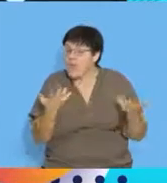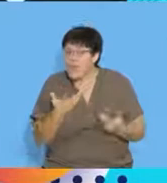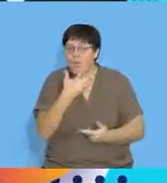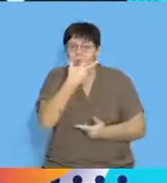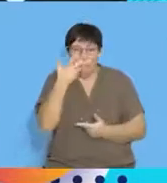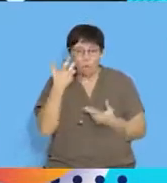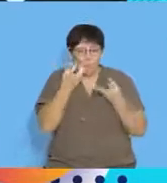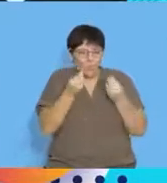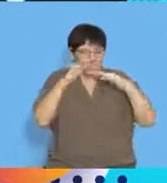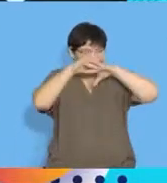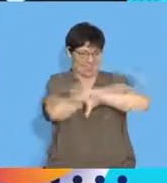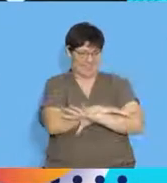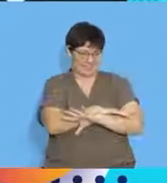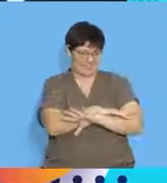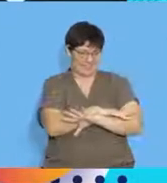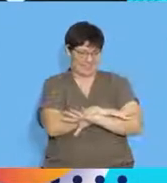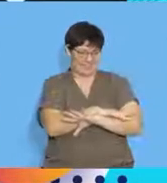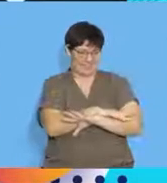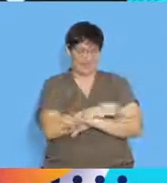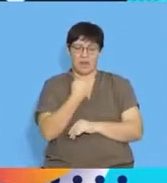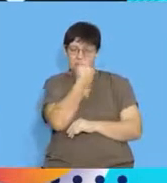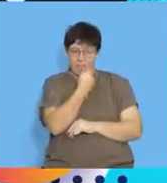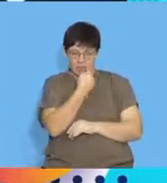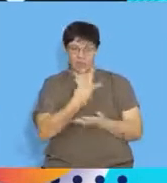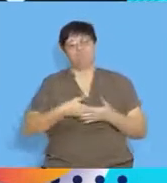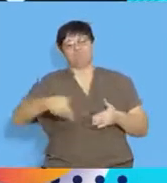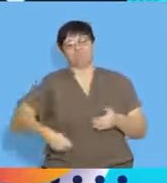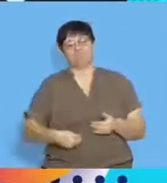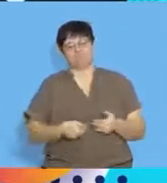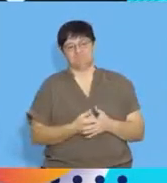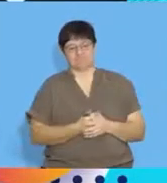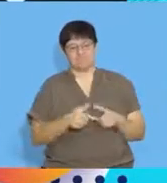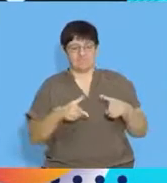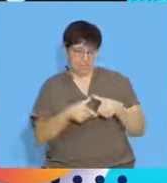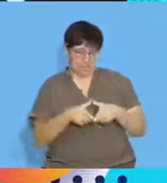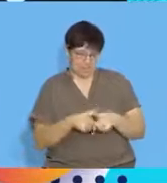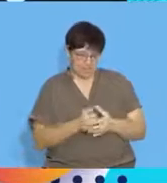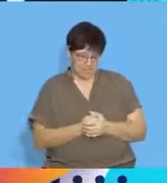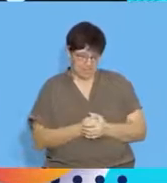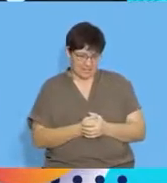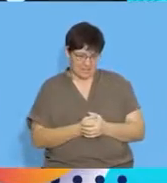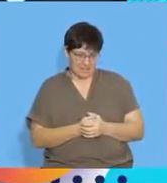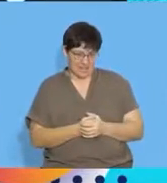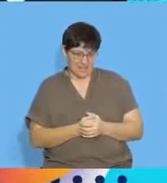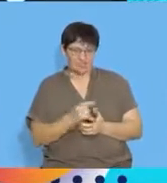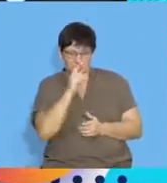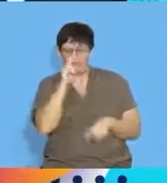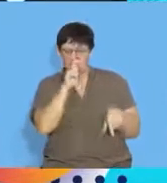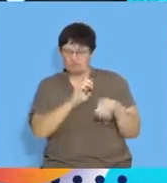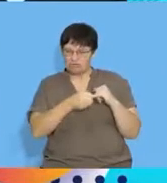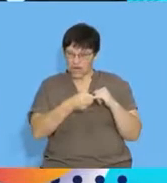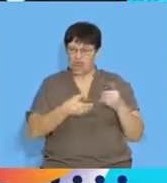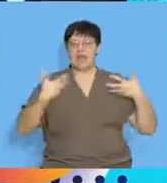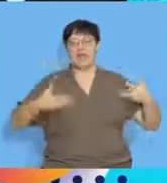and dark, all right, which describes the mouth, all right, and the female vagina exactly. So we've got to try and keep things airy